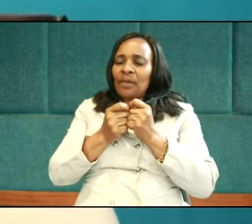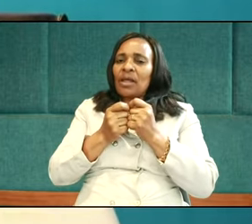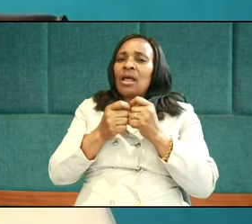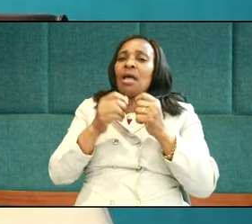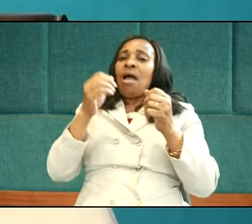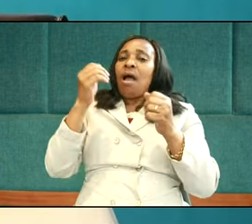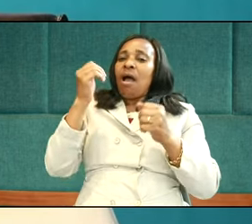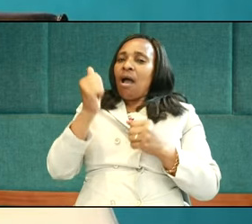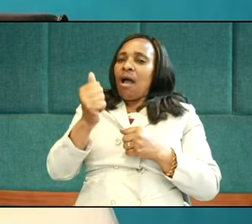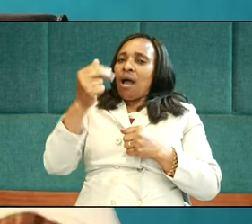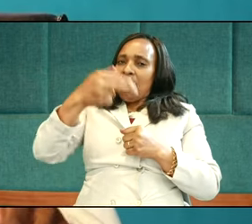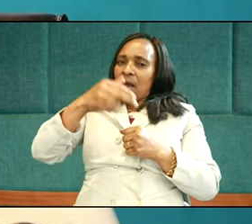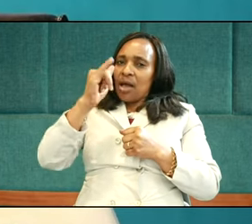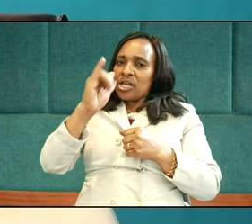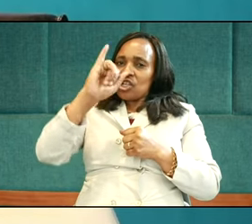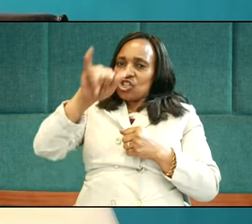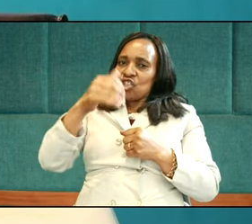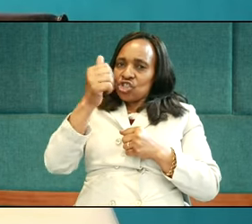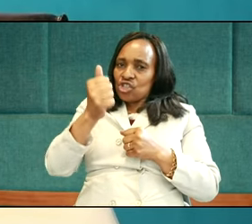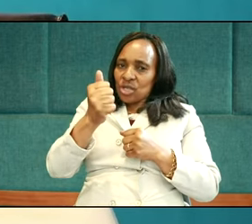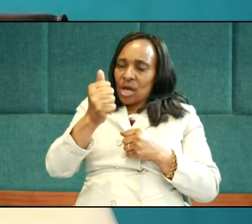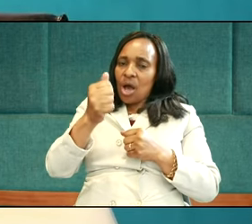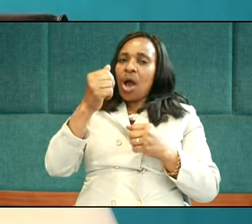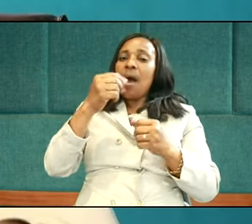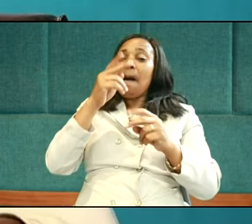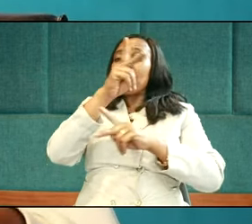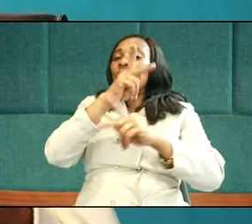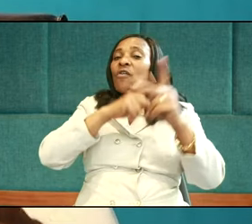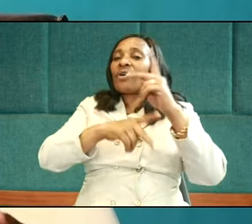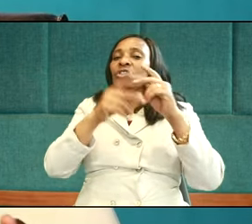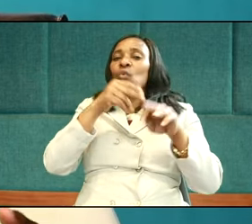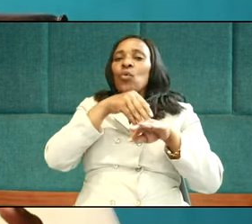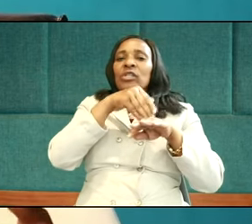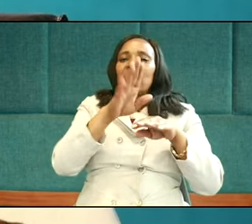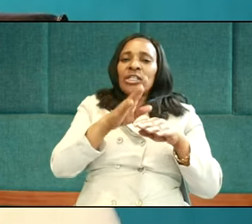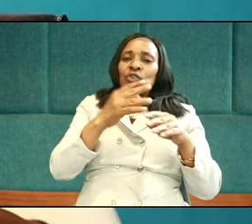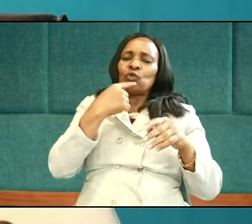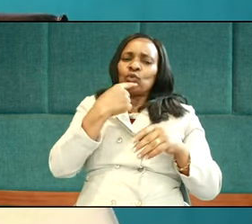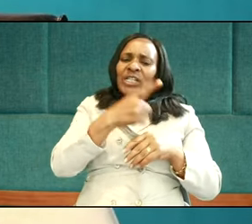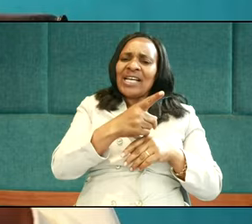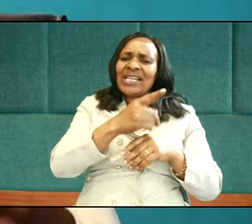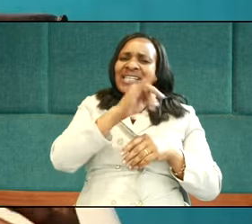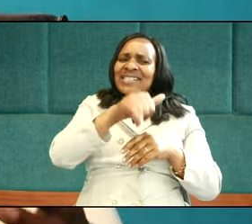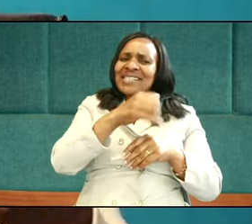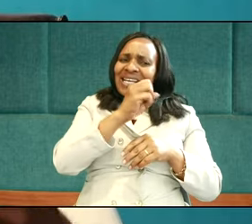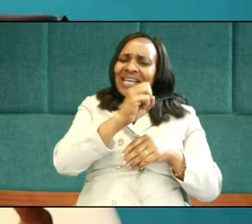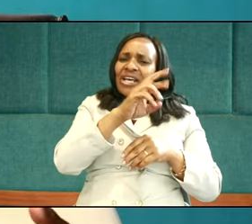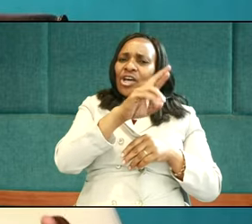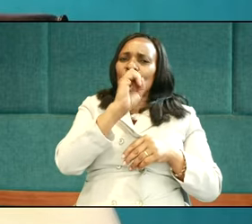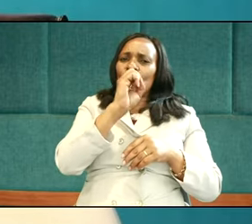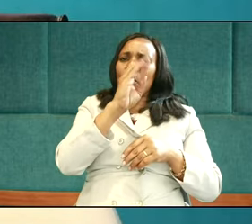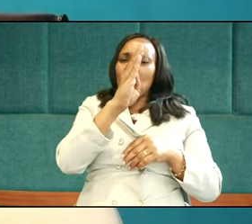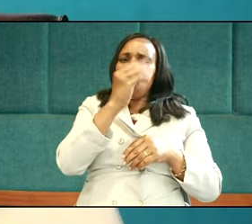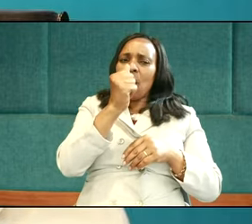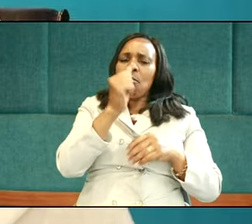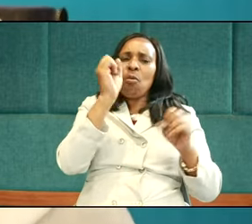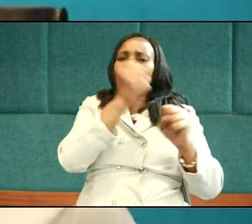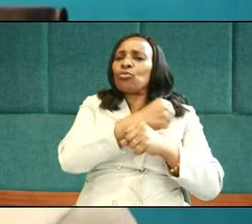Ahijah was a prophet who was sent to tell Jeroboam that he was going to become king of the 10